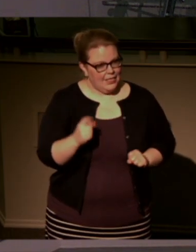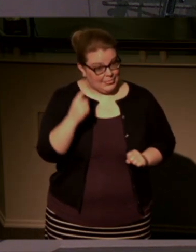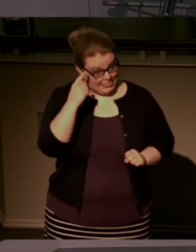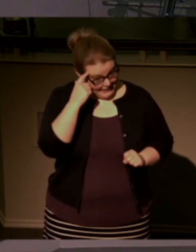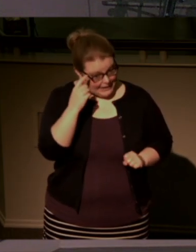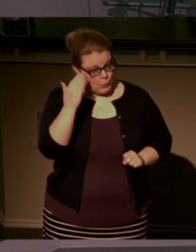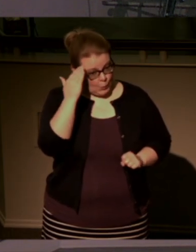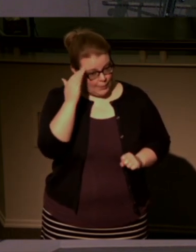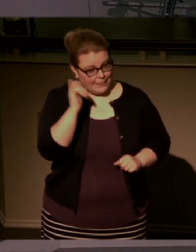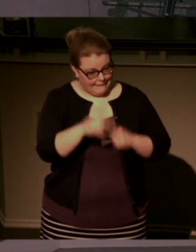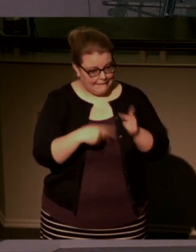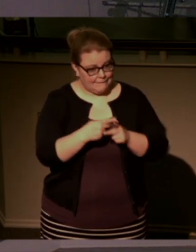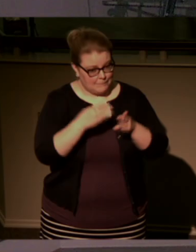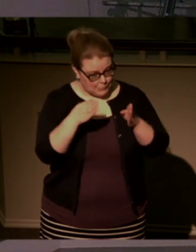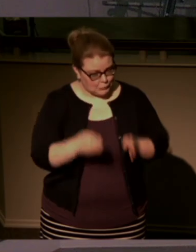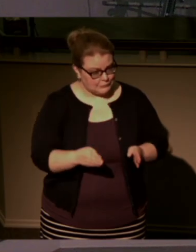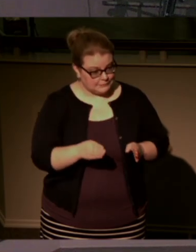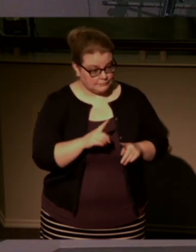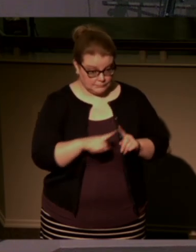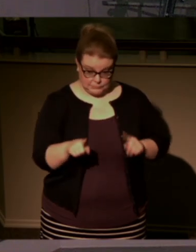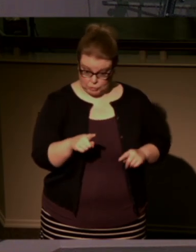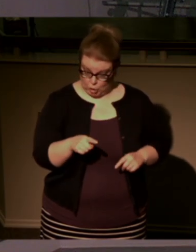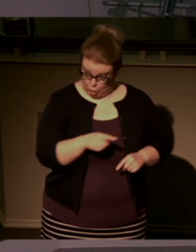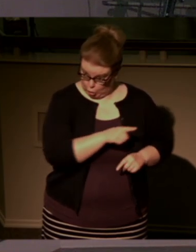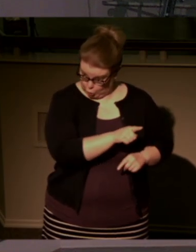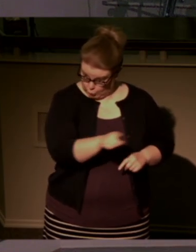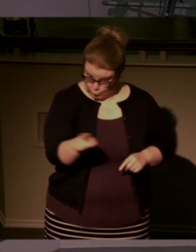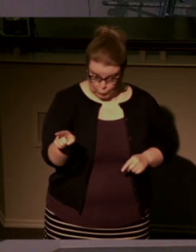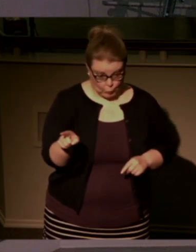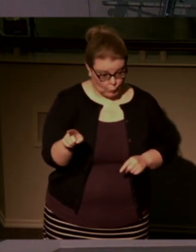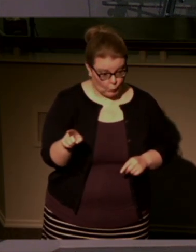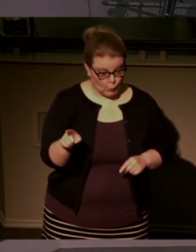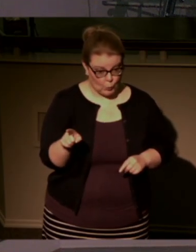of those people, but are you looking